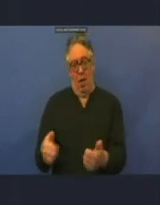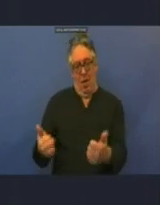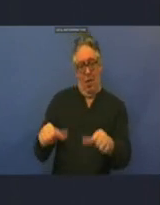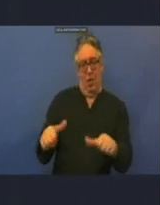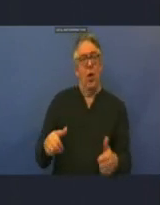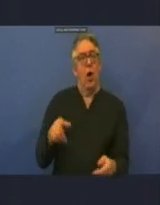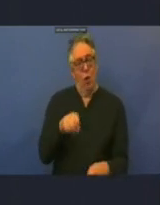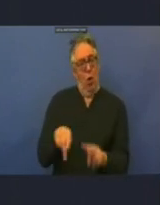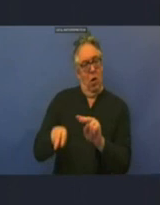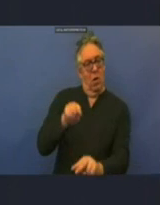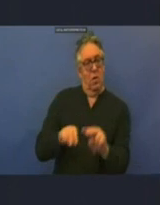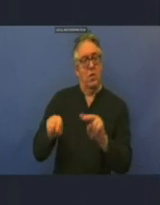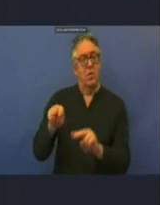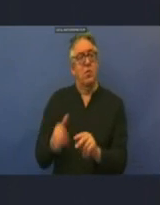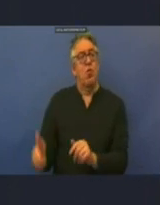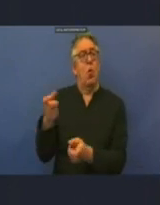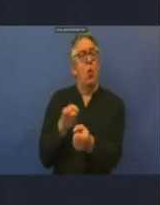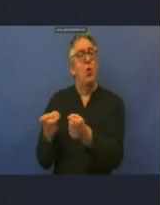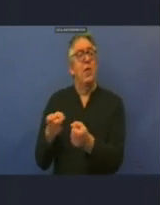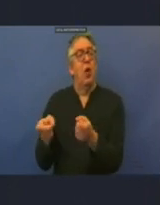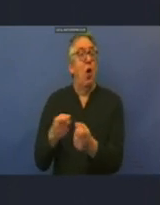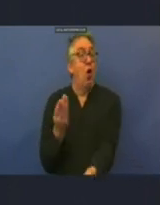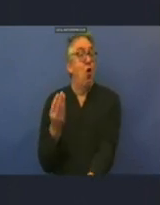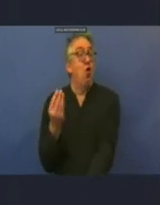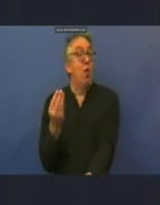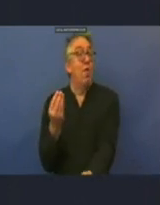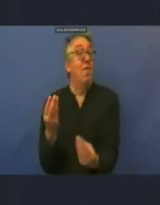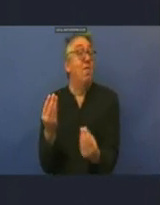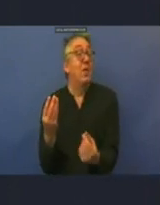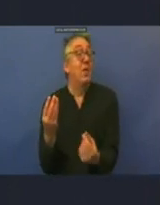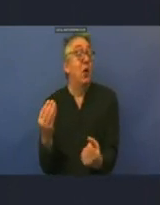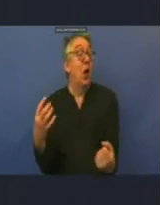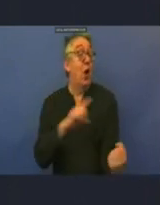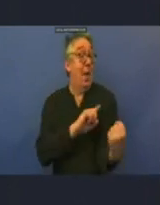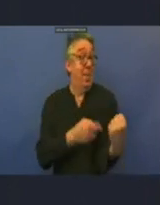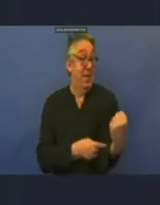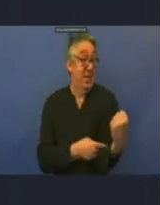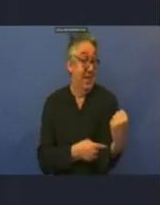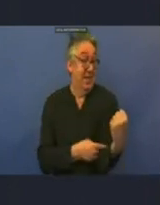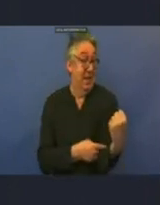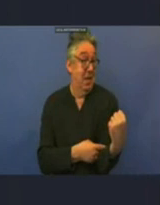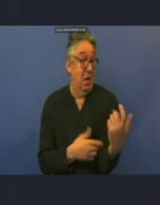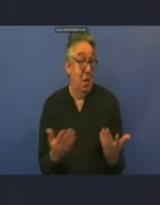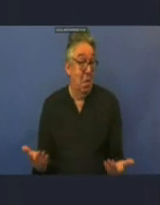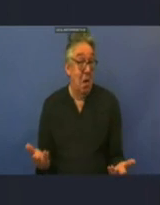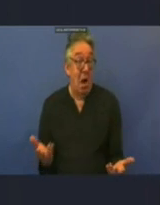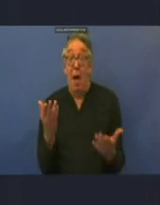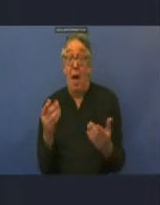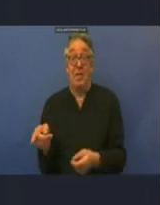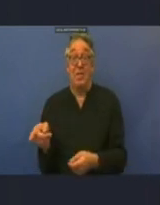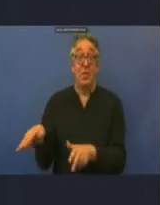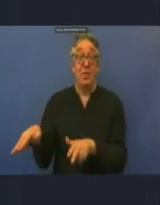of the coordinators or partners? Can financial capacity play some role in